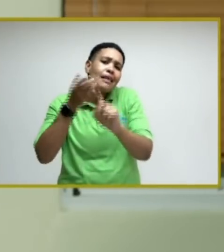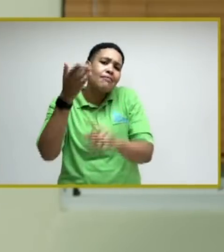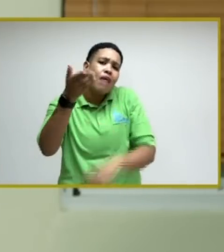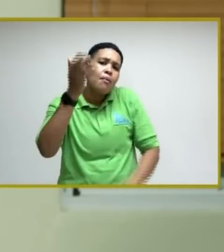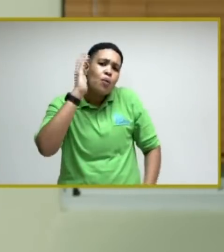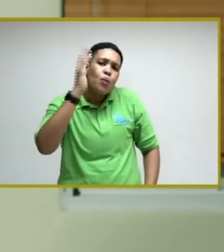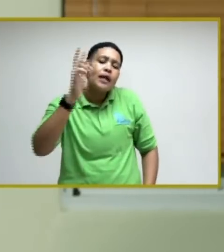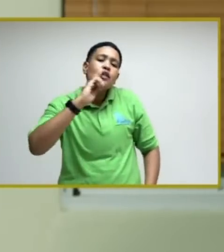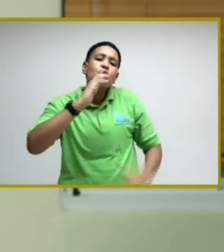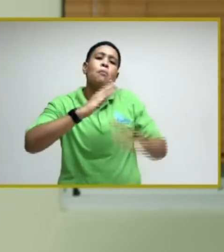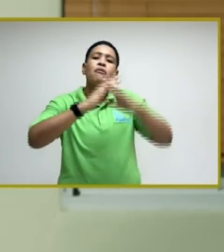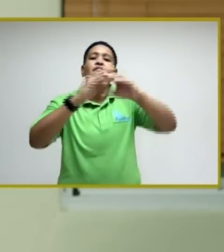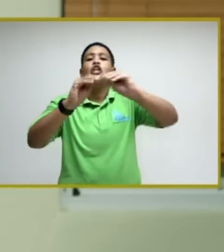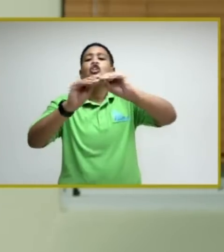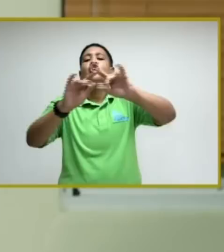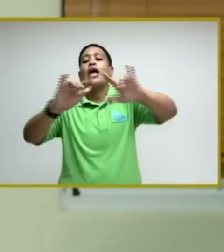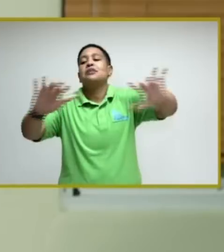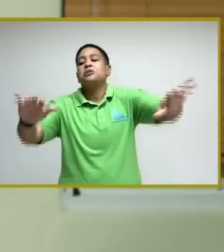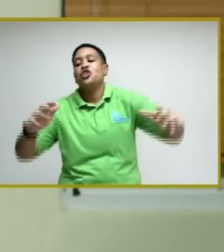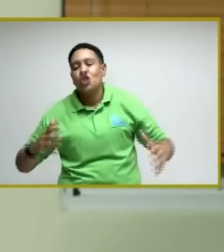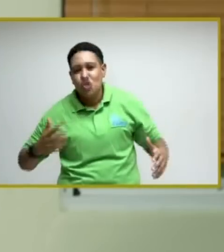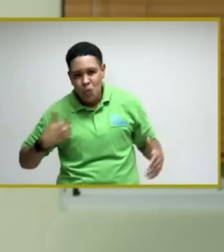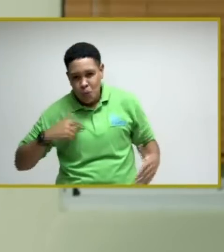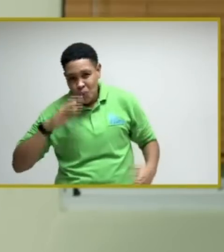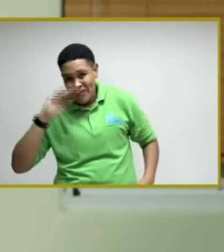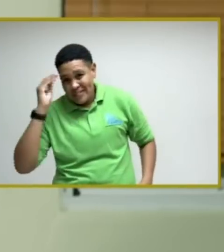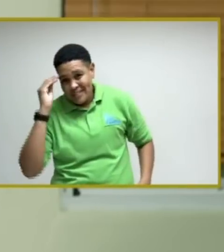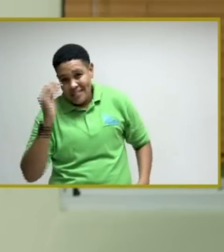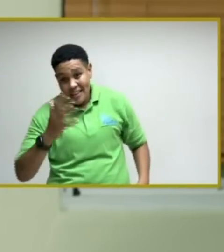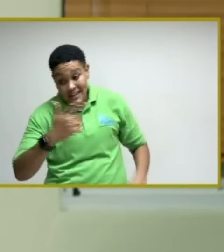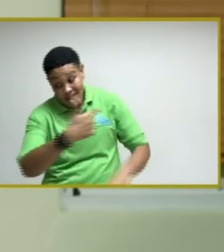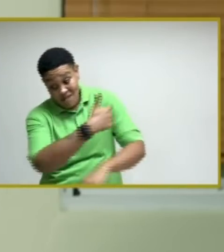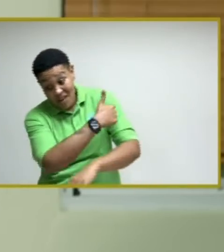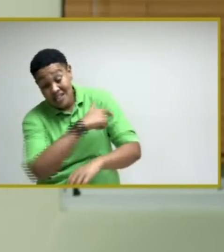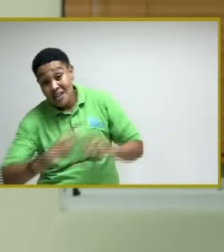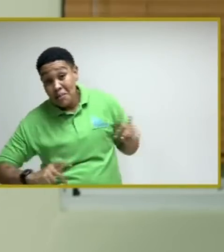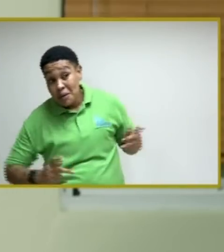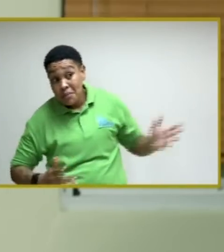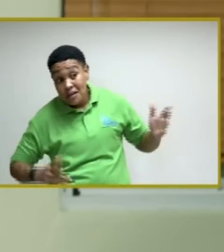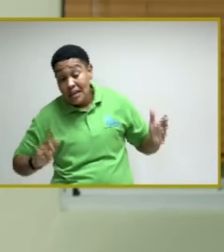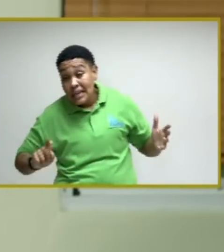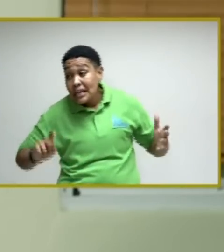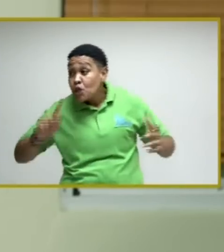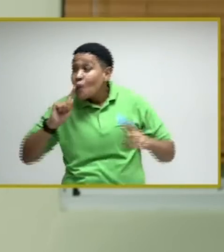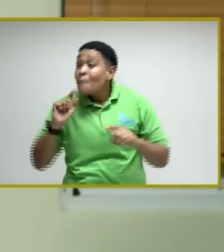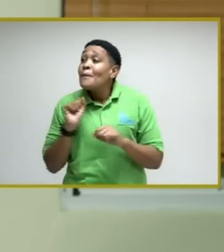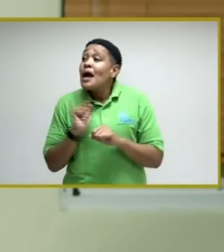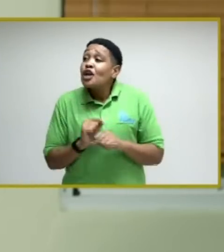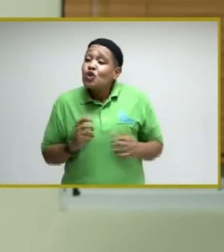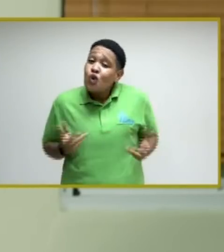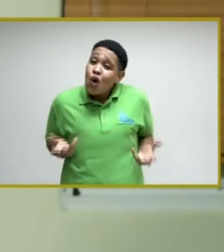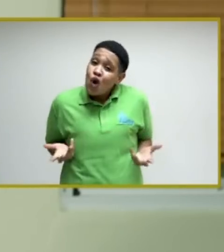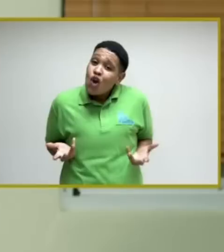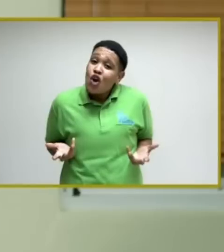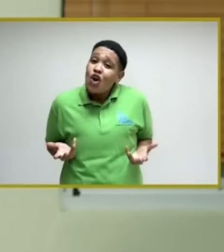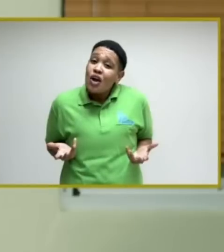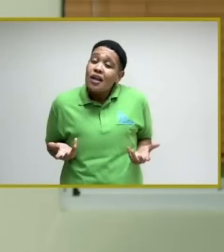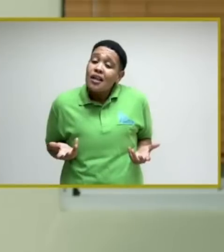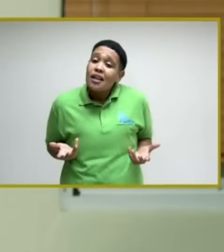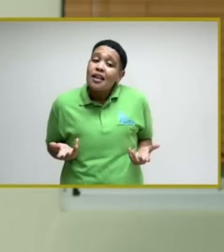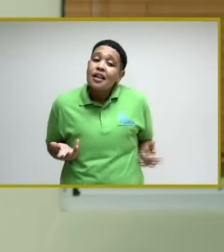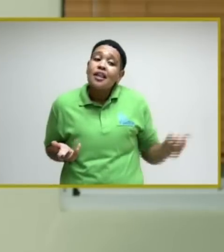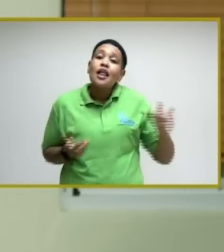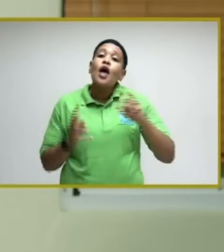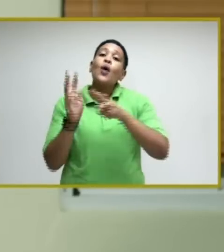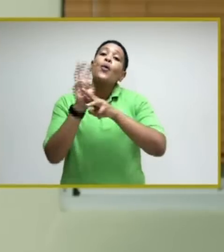in preventing transmission. And so we have said that the vaccinated persons need to ensure that they are